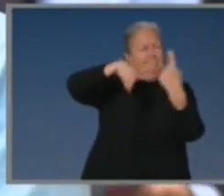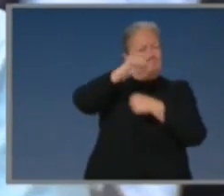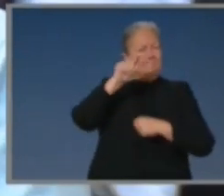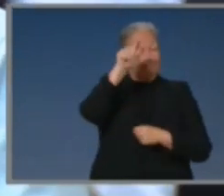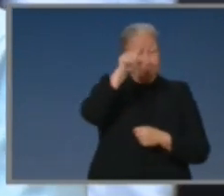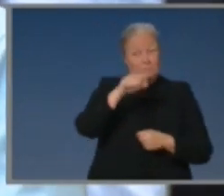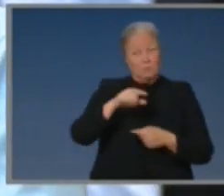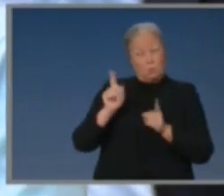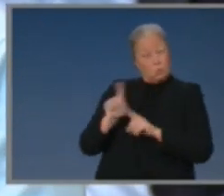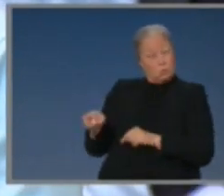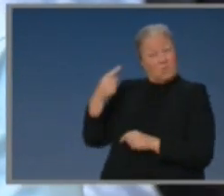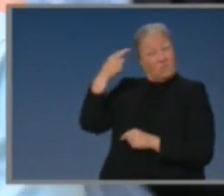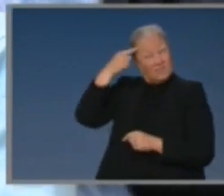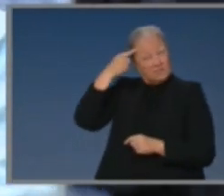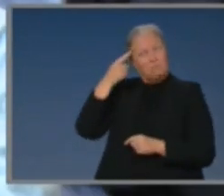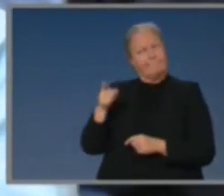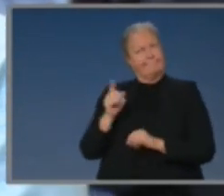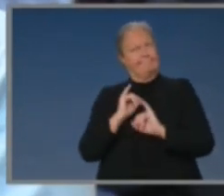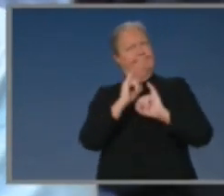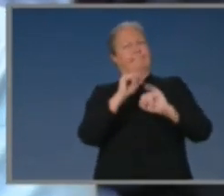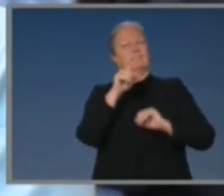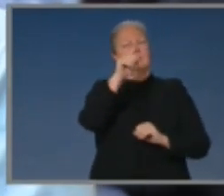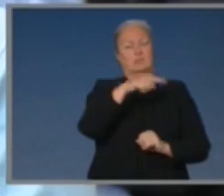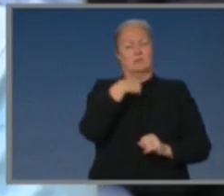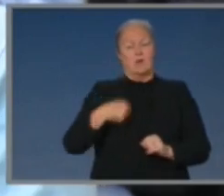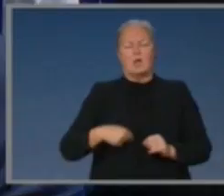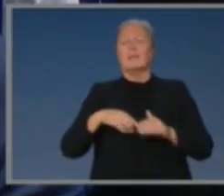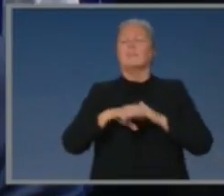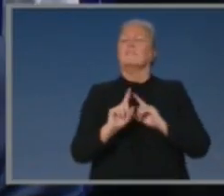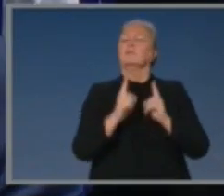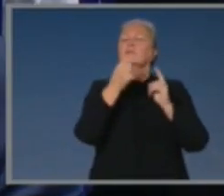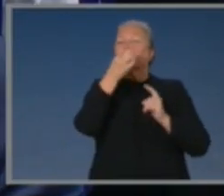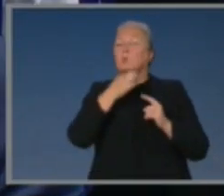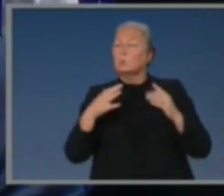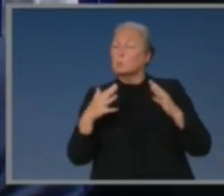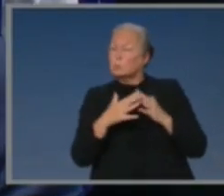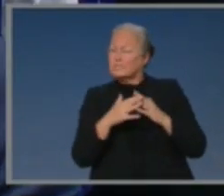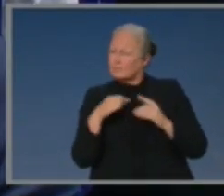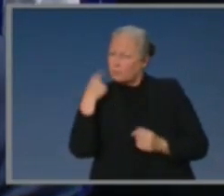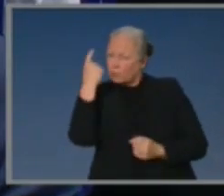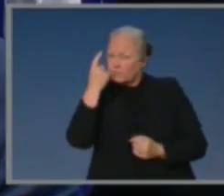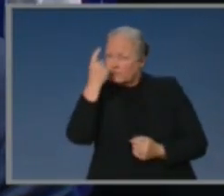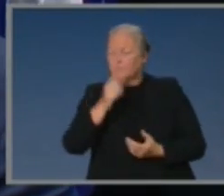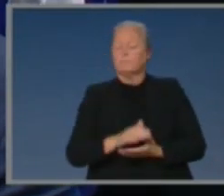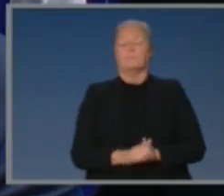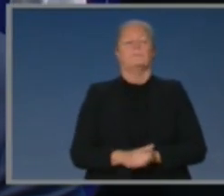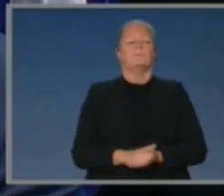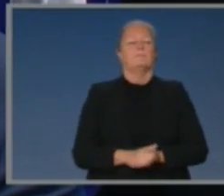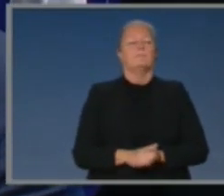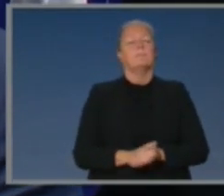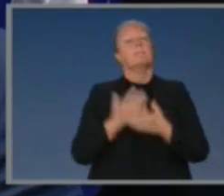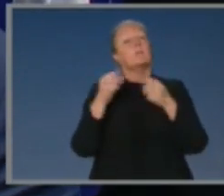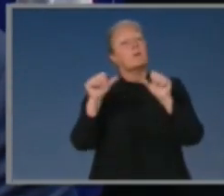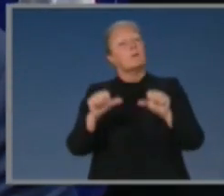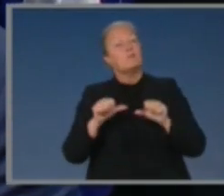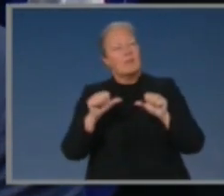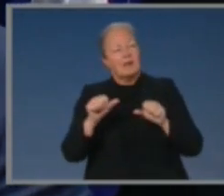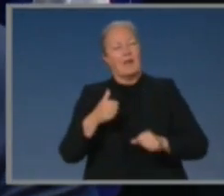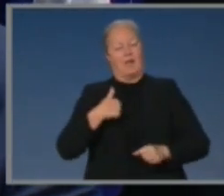Chinese actions in those initial first few weeks? Well, what I'm keen to have undertaken is a proper